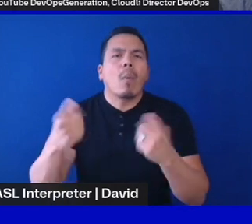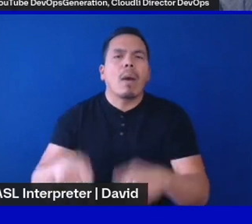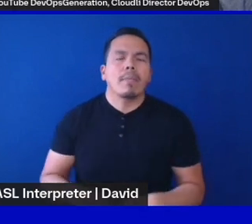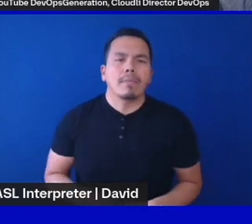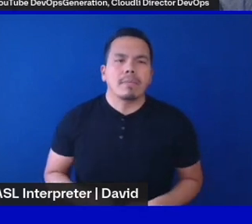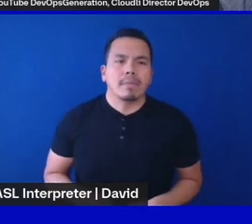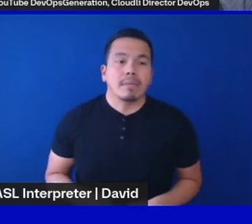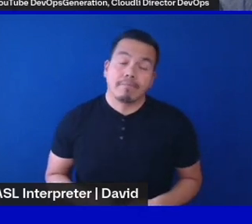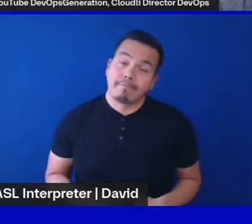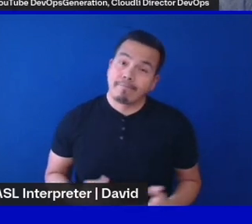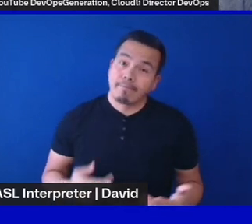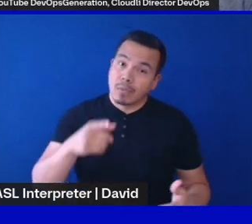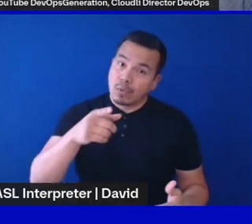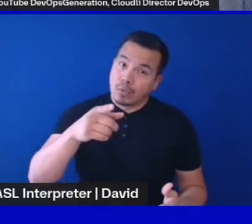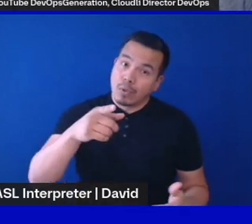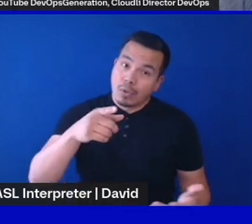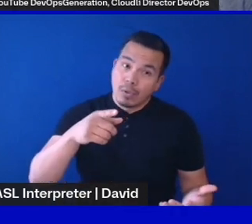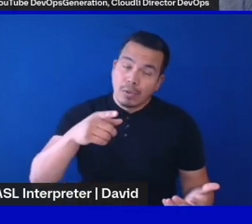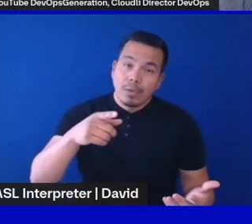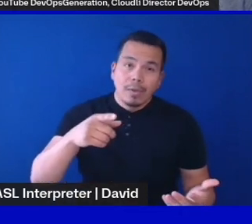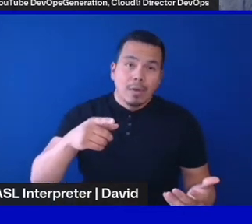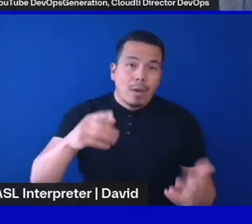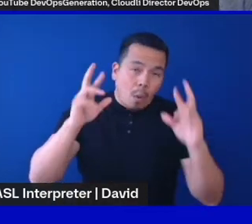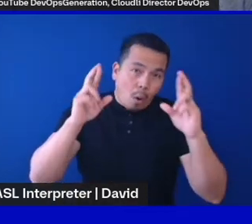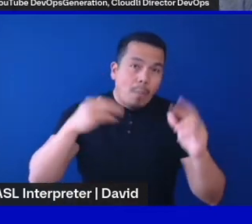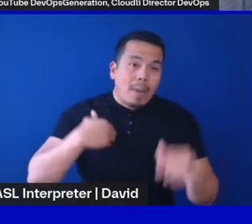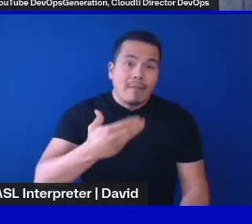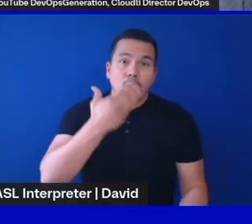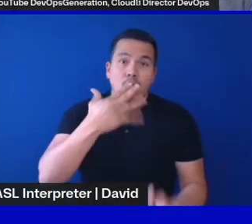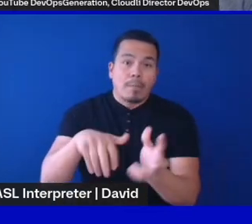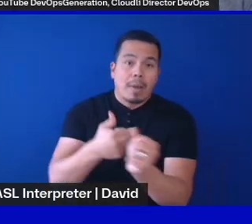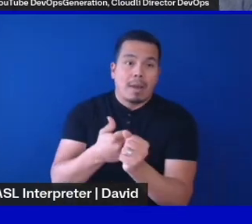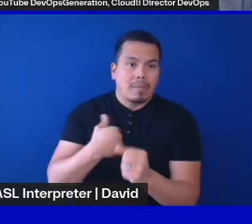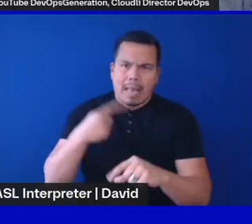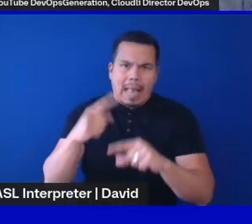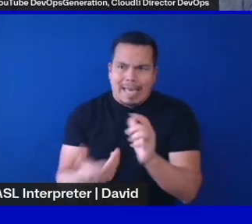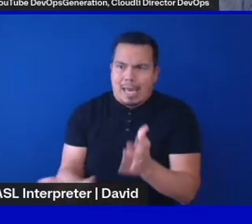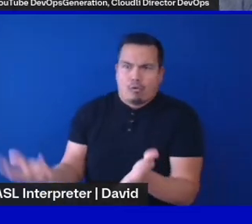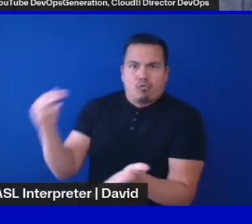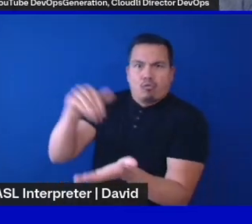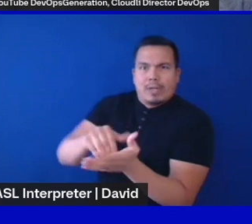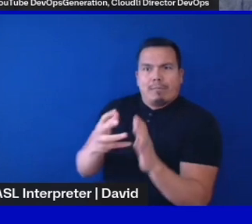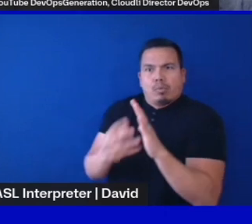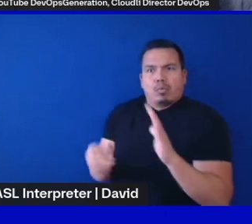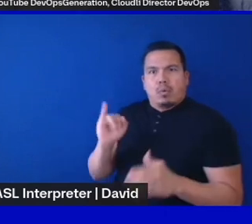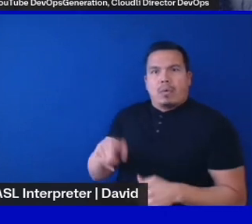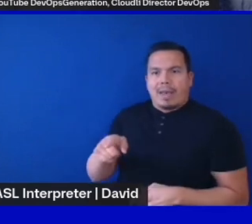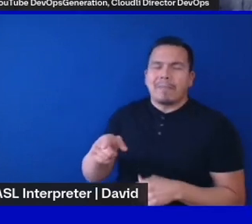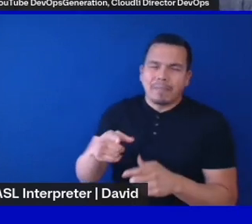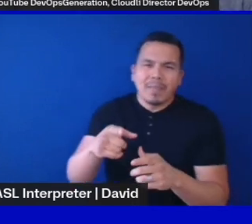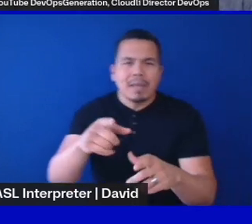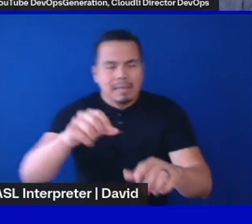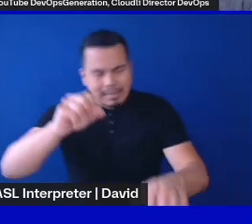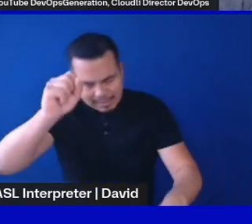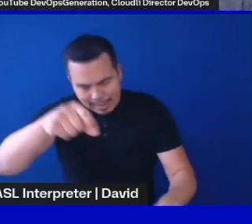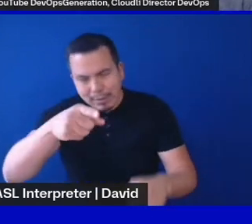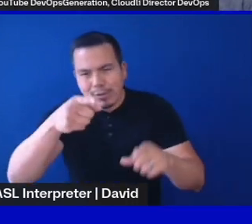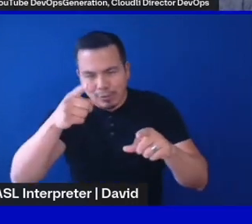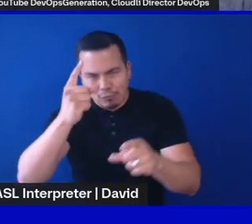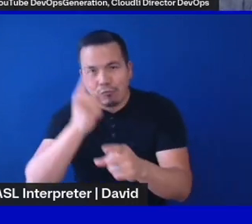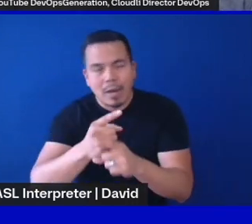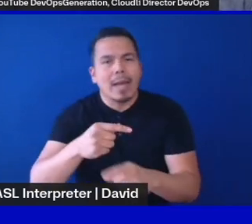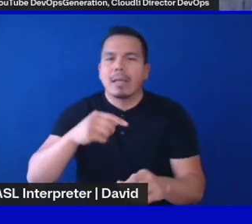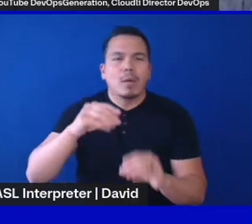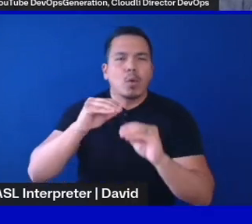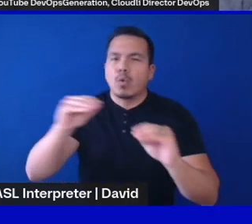Better hope I have good backups. I can't reproduce this thing. Yes, no hamsters were harmed in the making of this